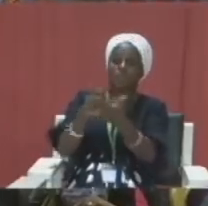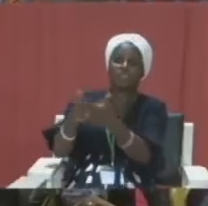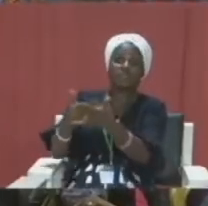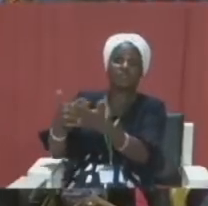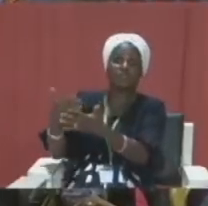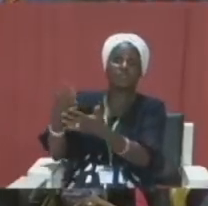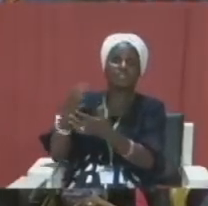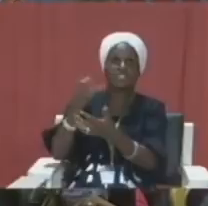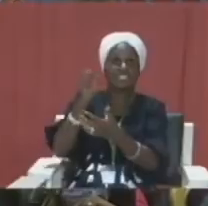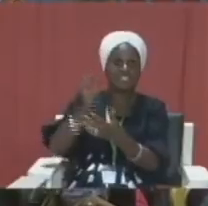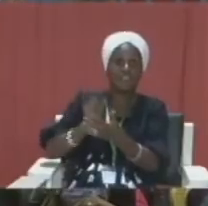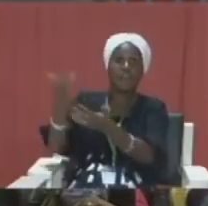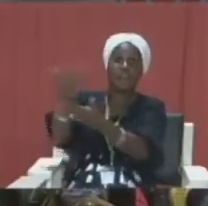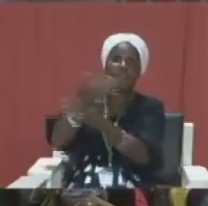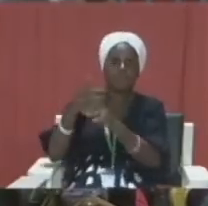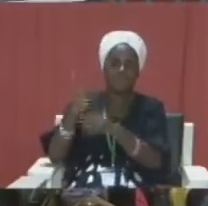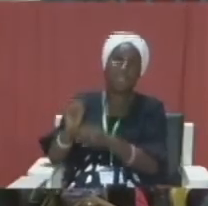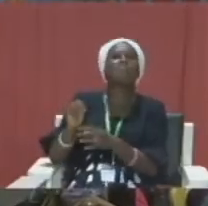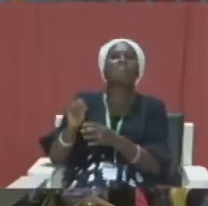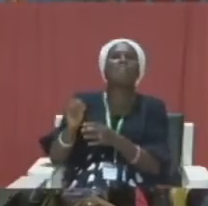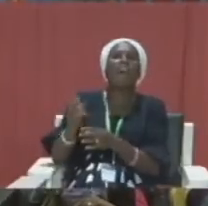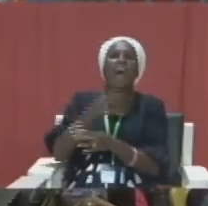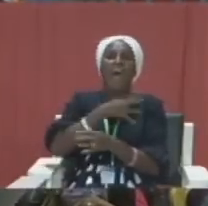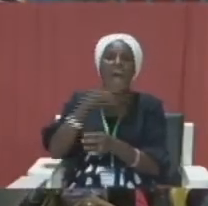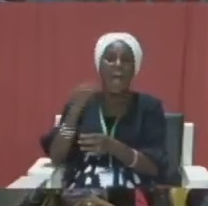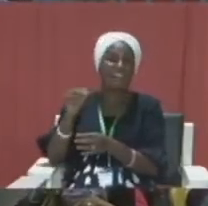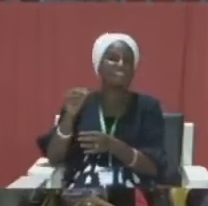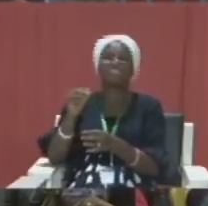Then the line was drawn.